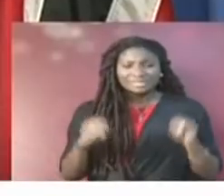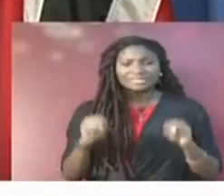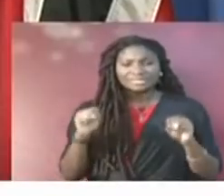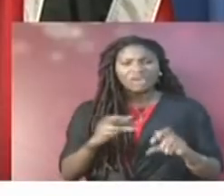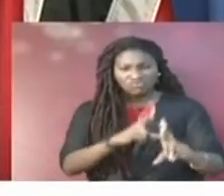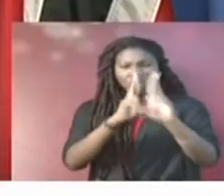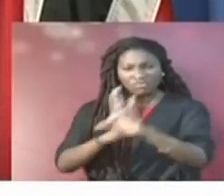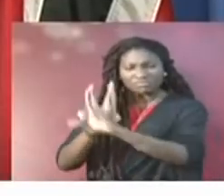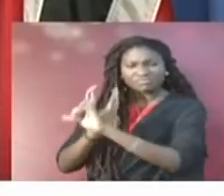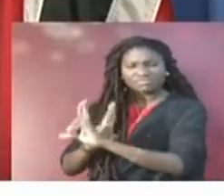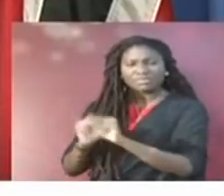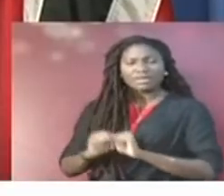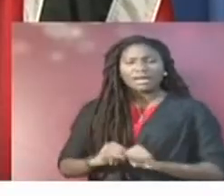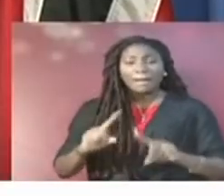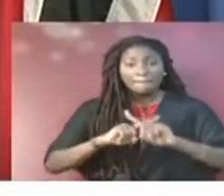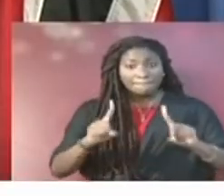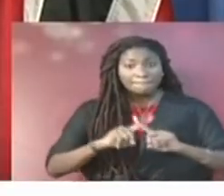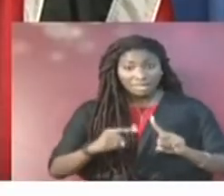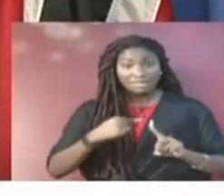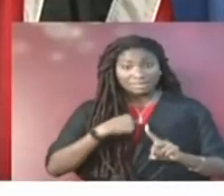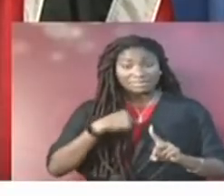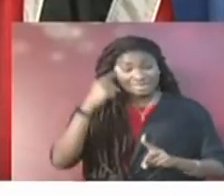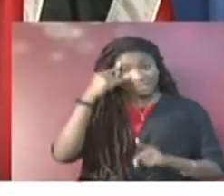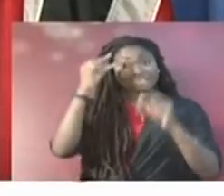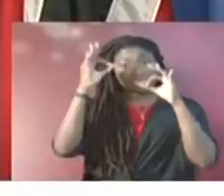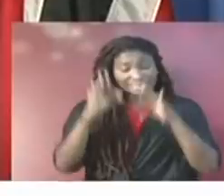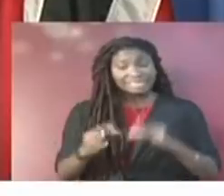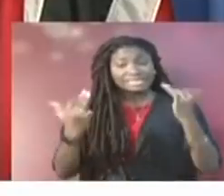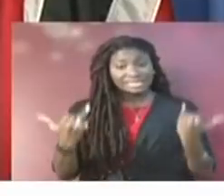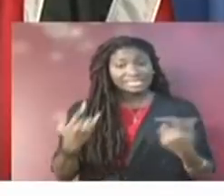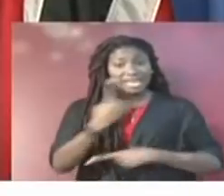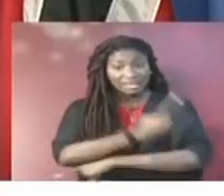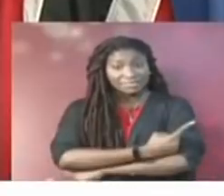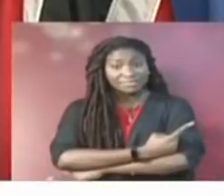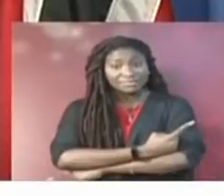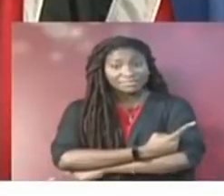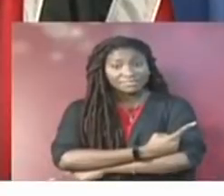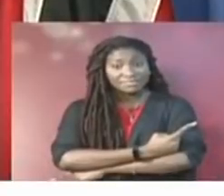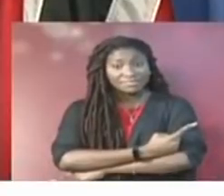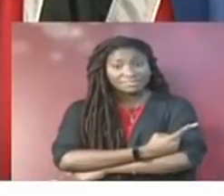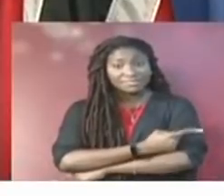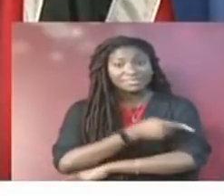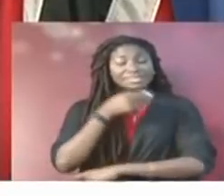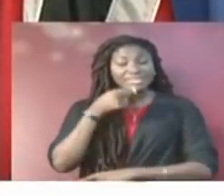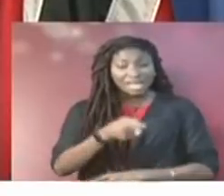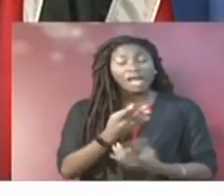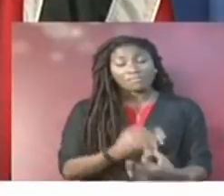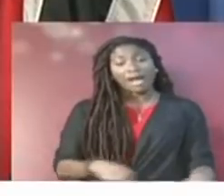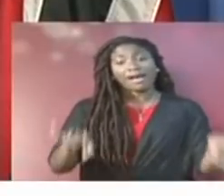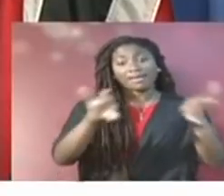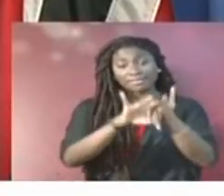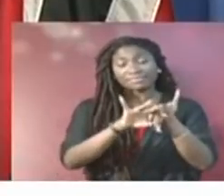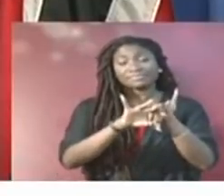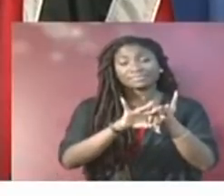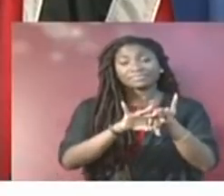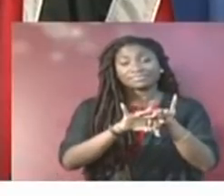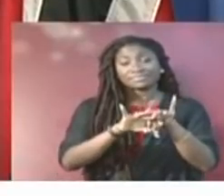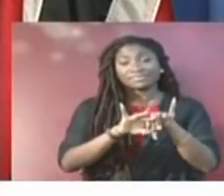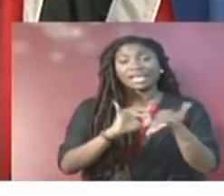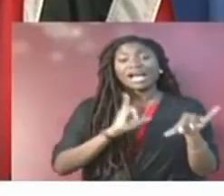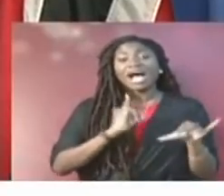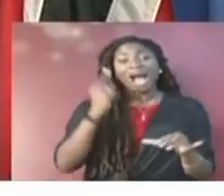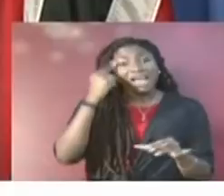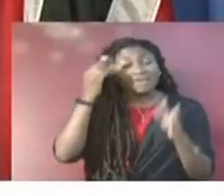But with respect to the decision making today, the point of view that trumps all others is the point of